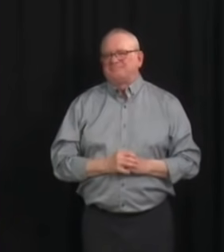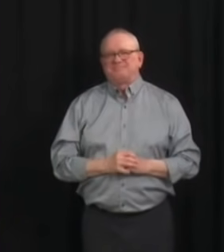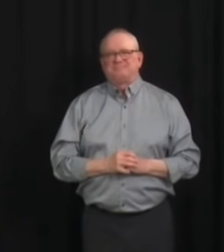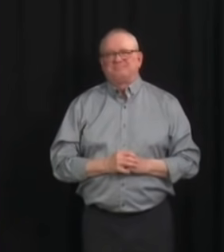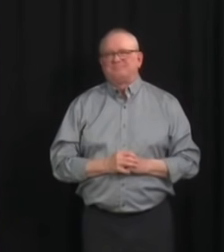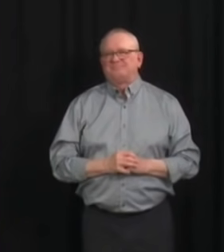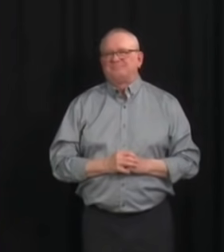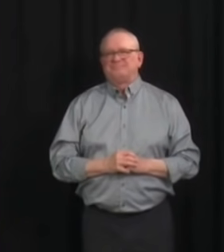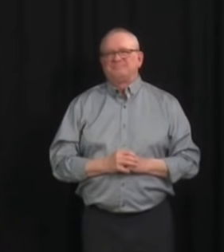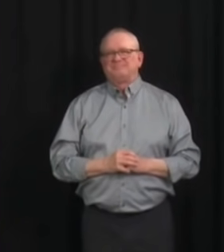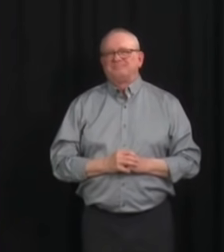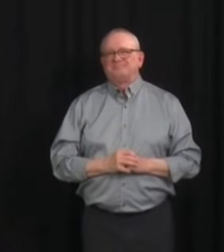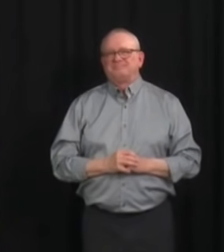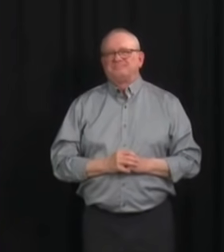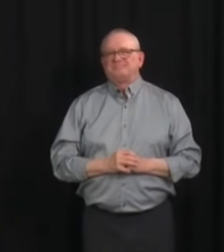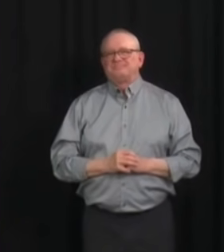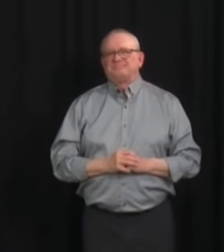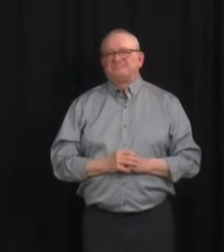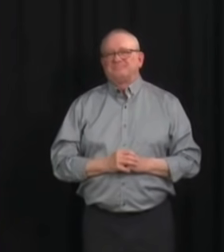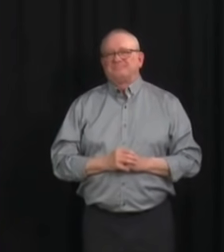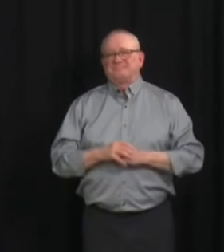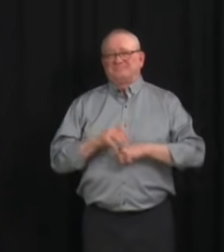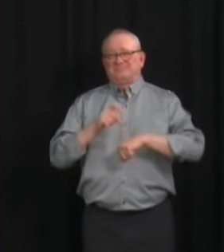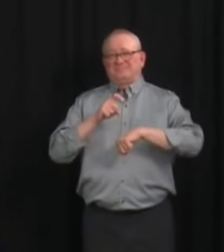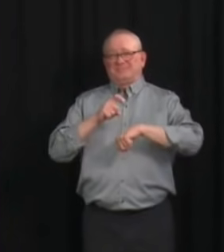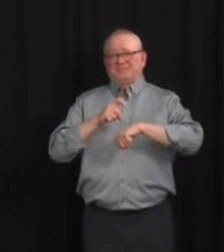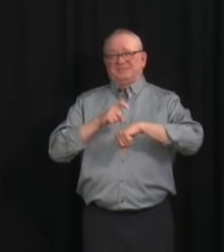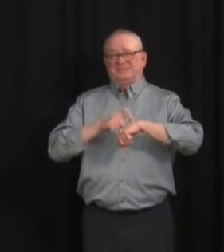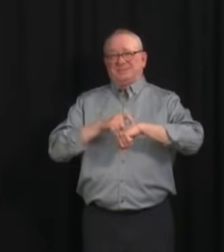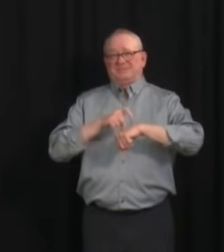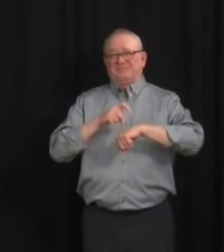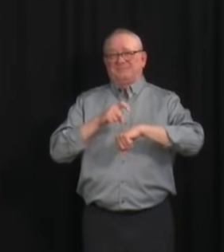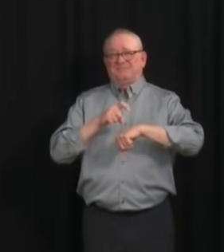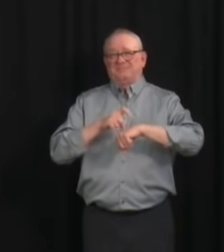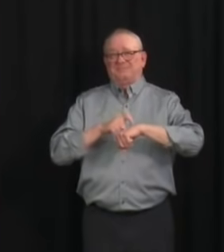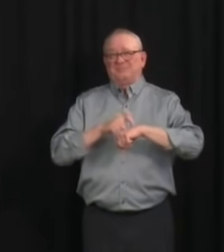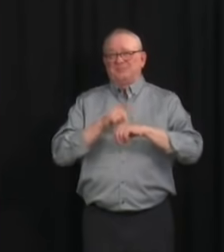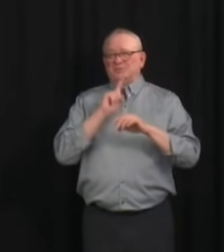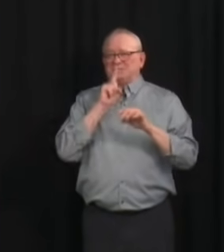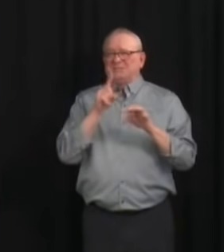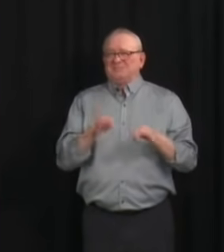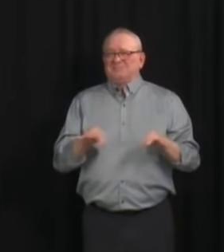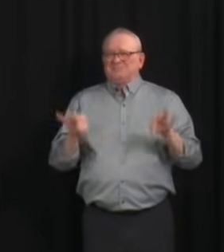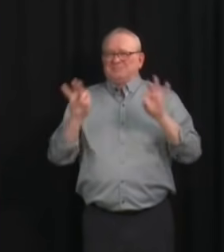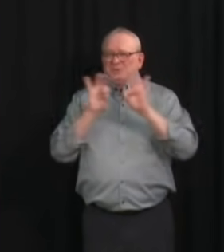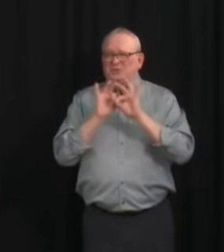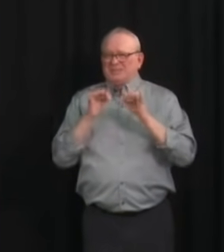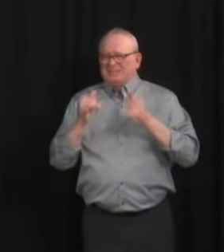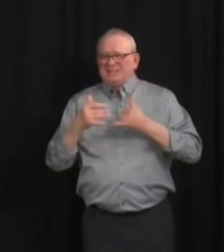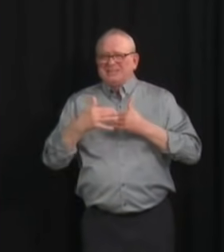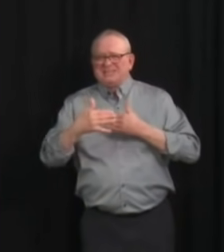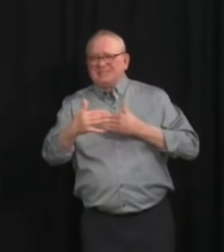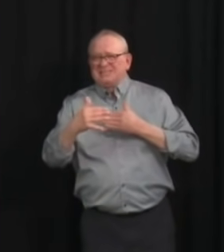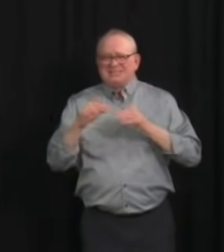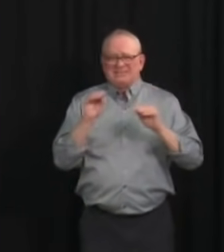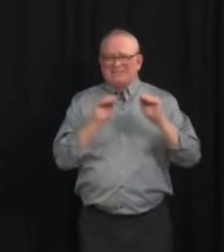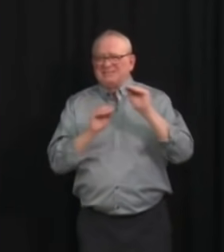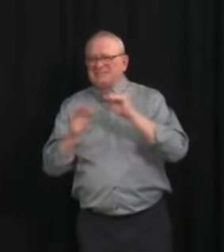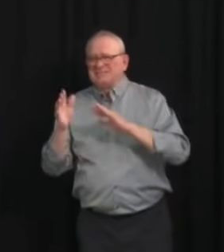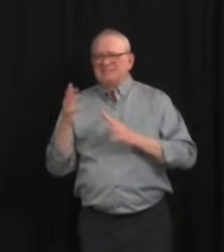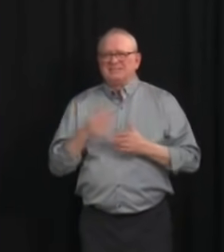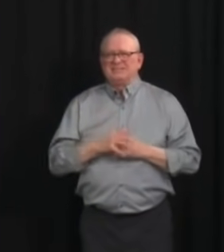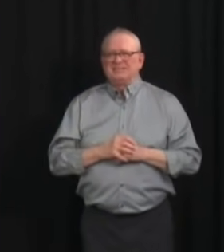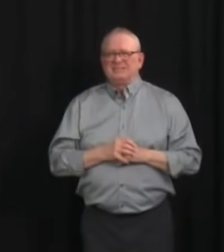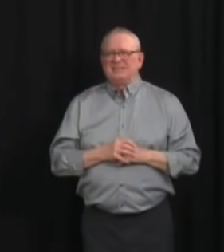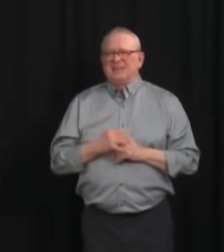look, the timing is so critical right now. We now have a quarter of adult Albertans vaccinated.